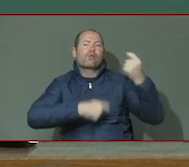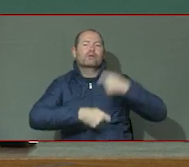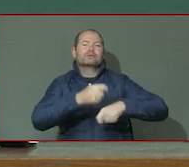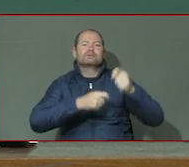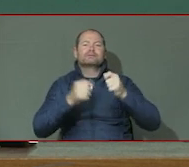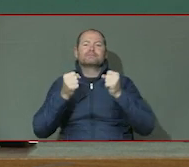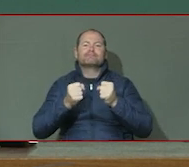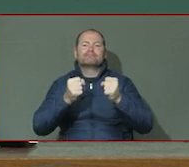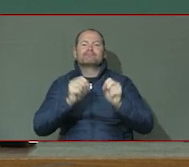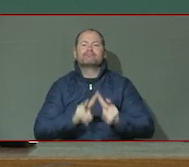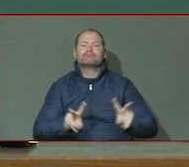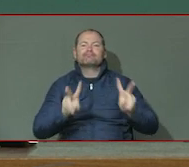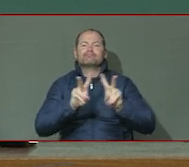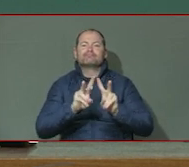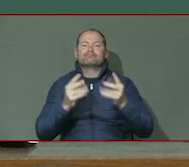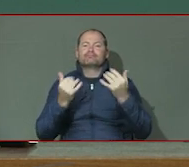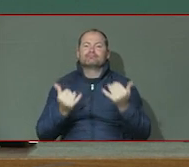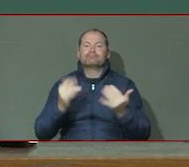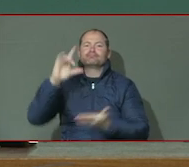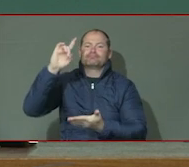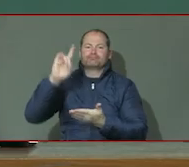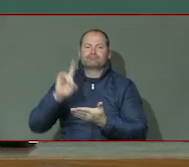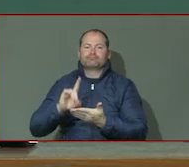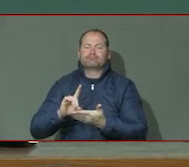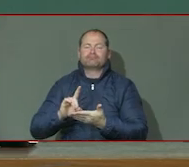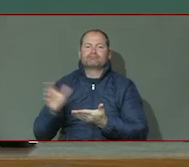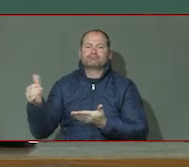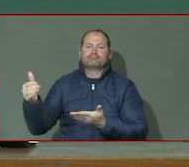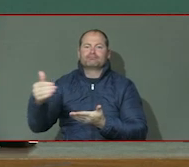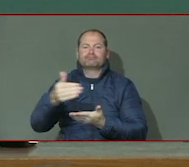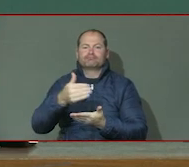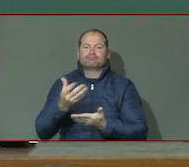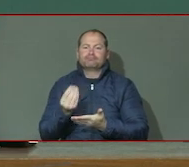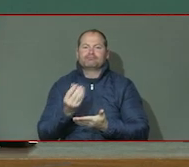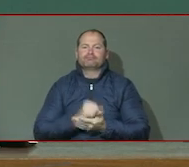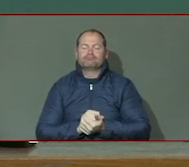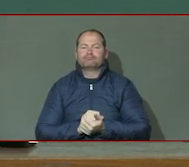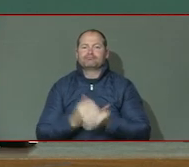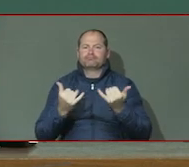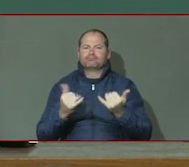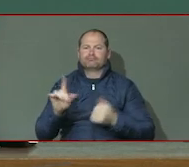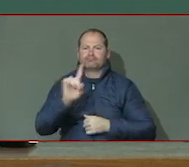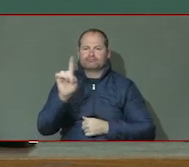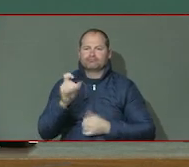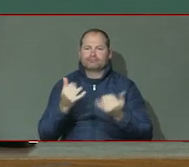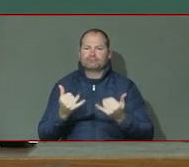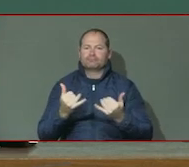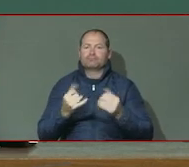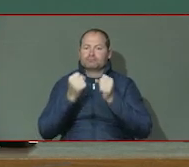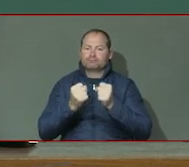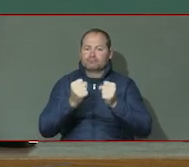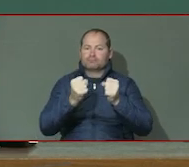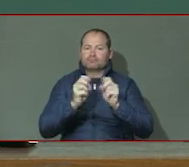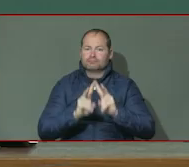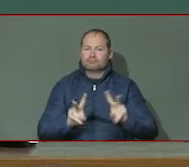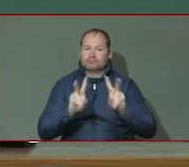was 286 and its accumulated depreciation. So whenever you get that question where they ask you to calculate the carrying value, or